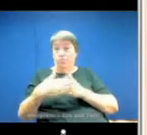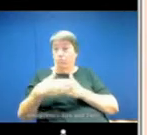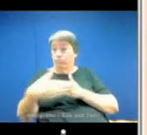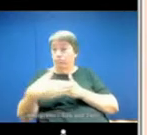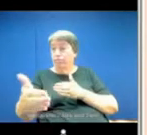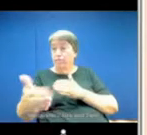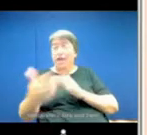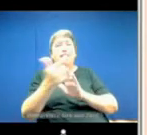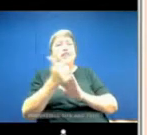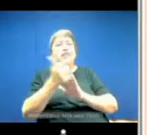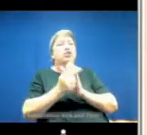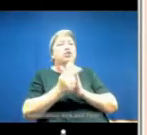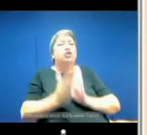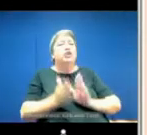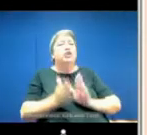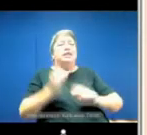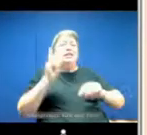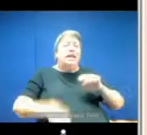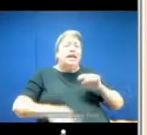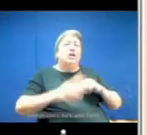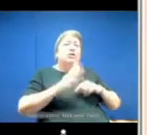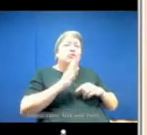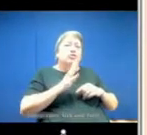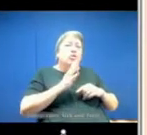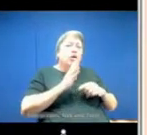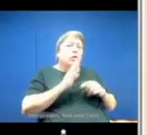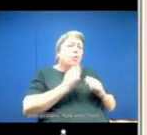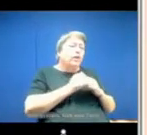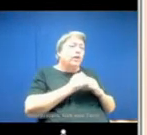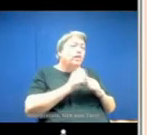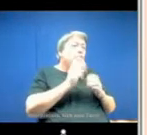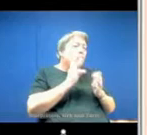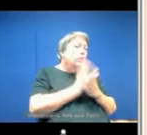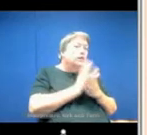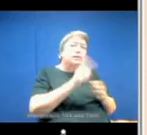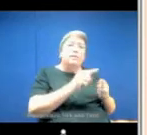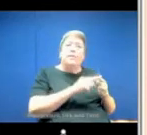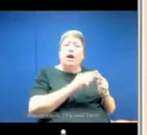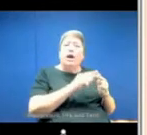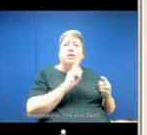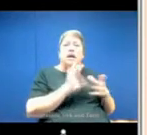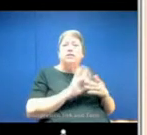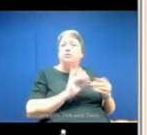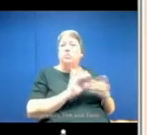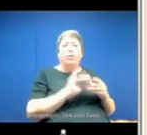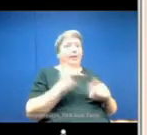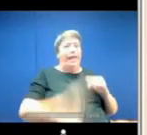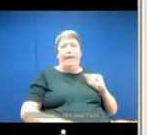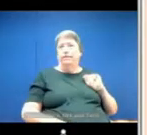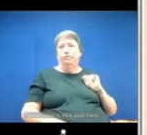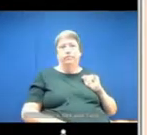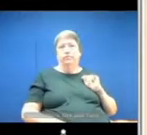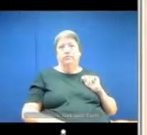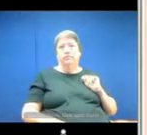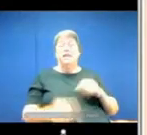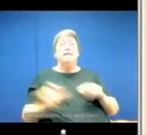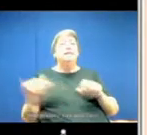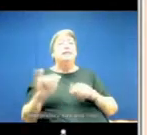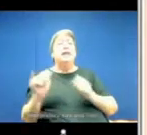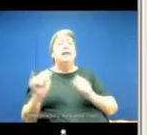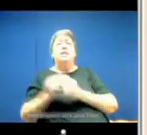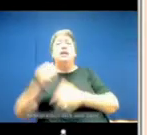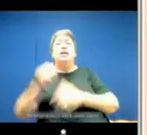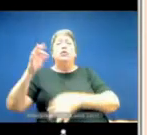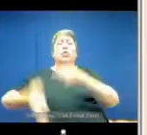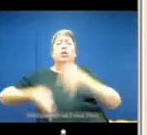witness about their testimony. Same thing in court. Once a witness is sworn, attorneys are not